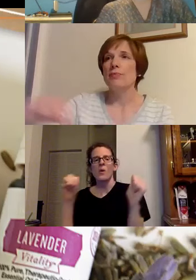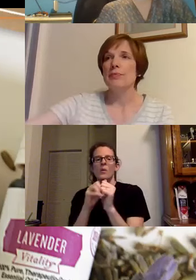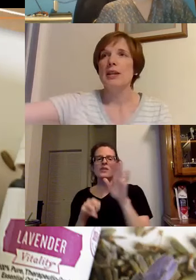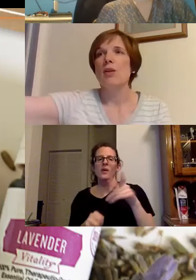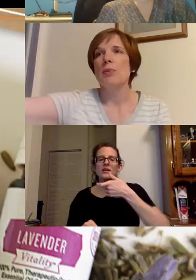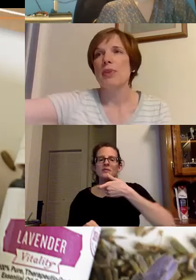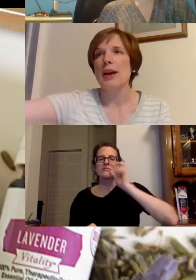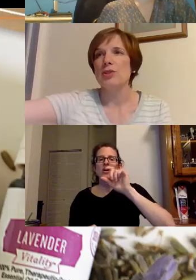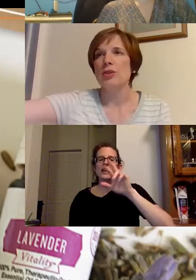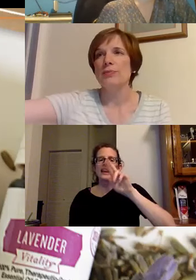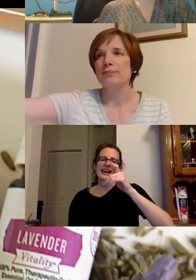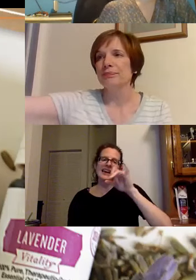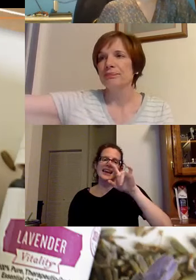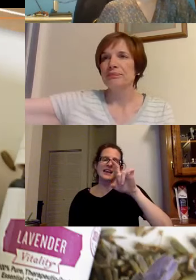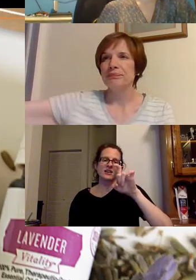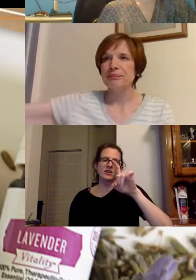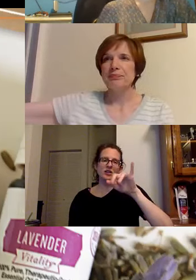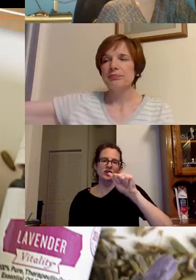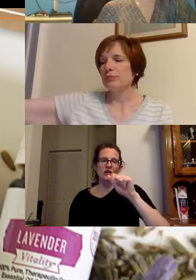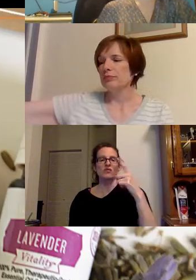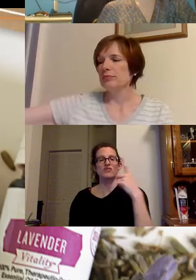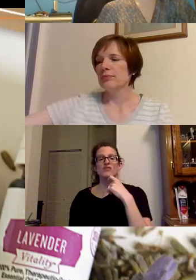So it can help with that too.